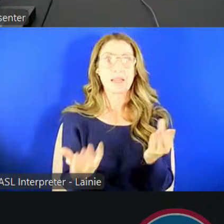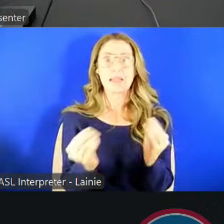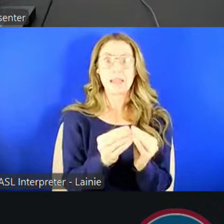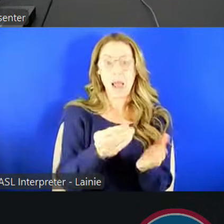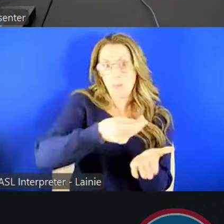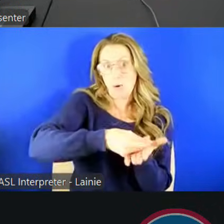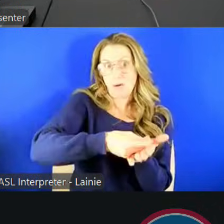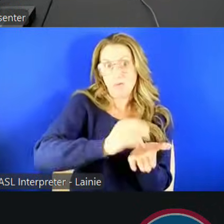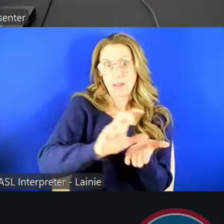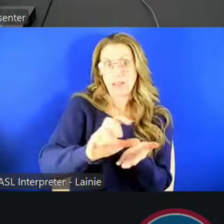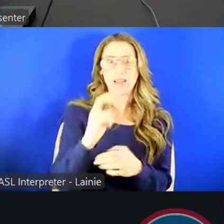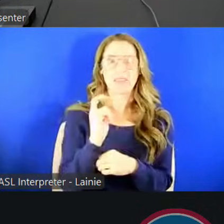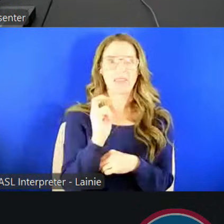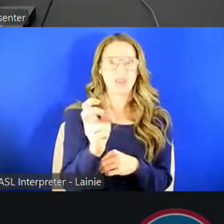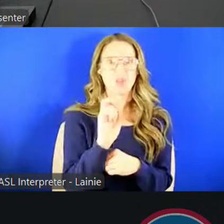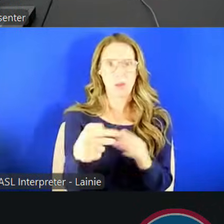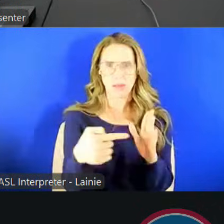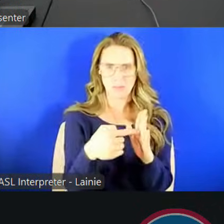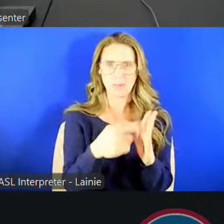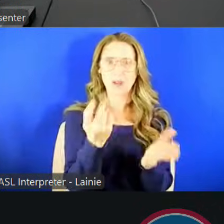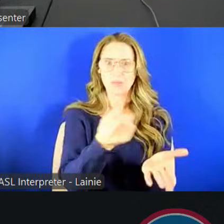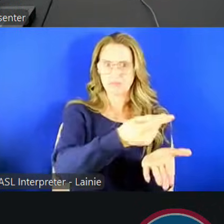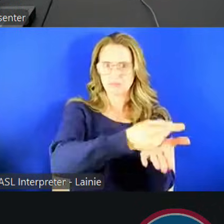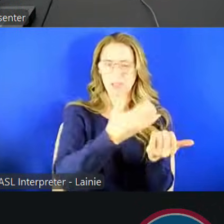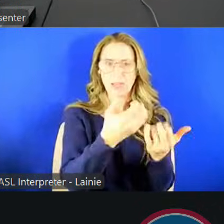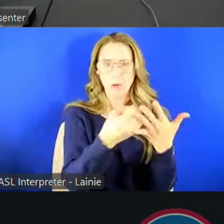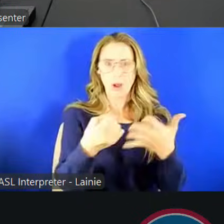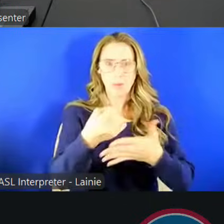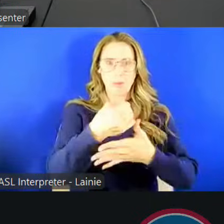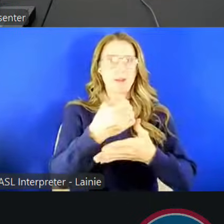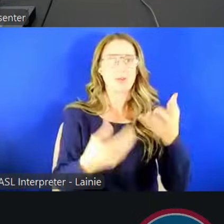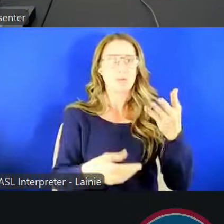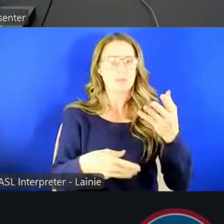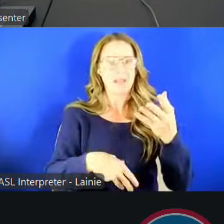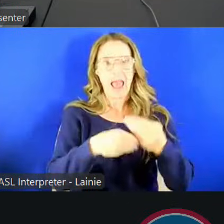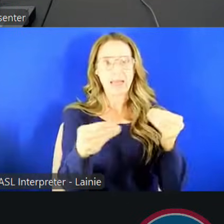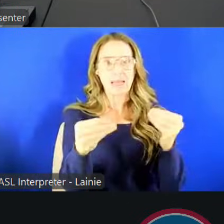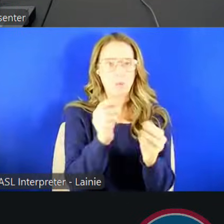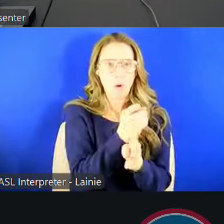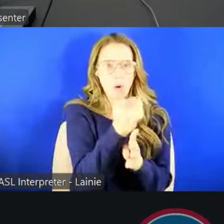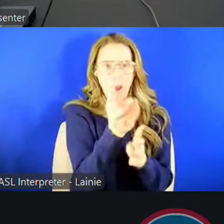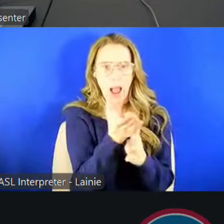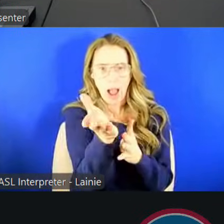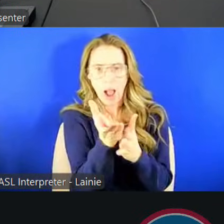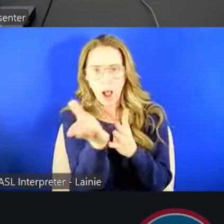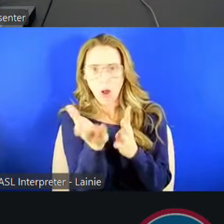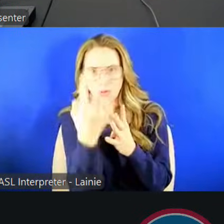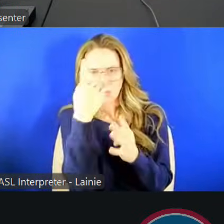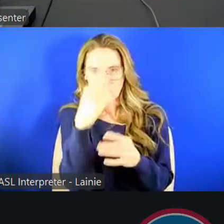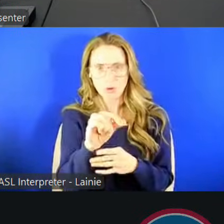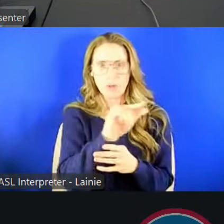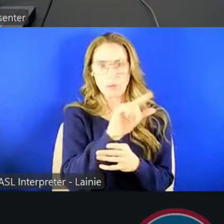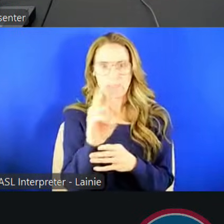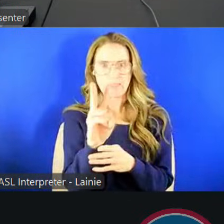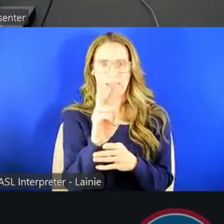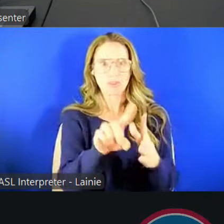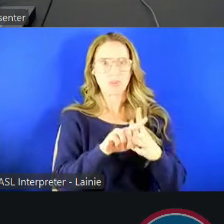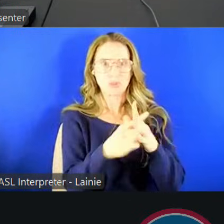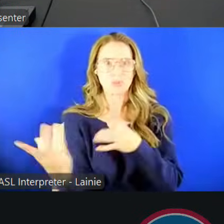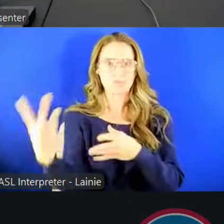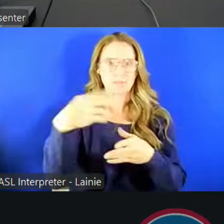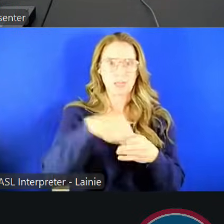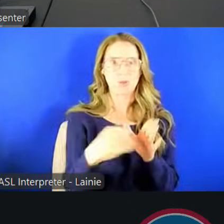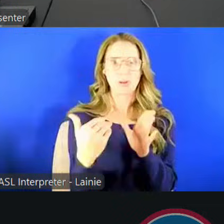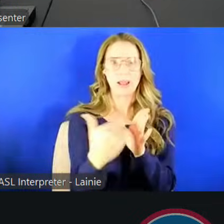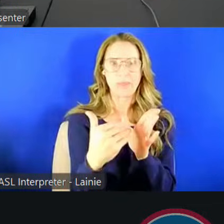bill came through, we're looking at prioritizing additional routes for 2026 to roll into the frequent network as well. They haven't been